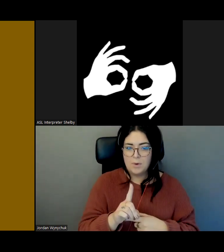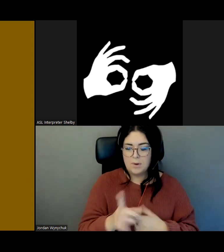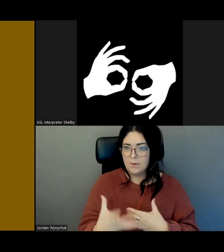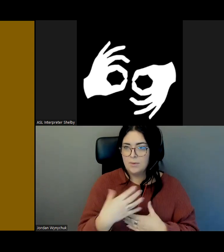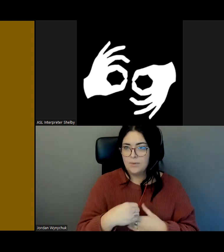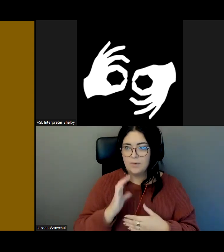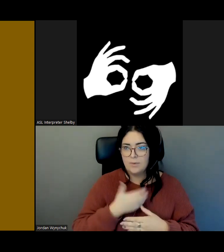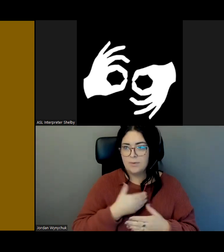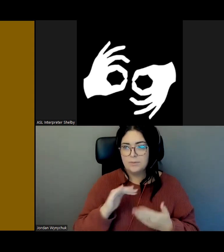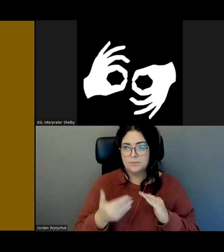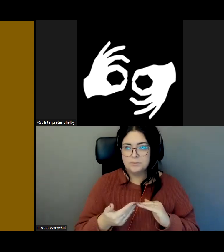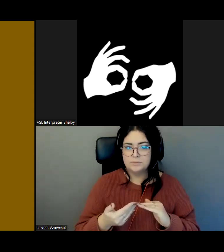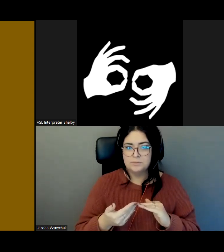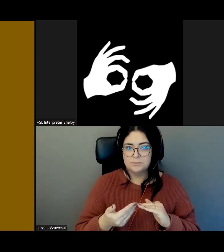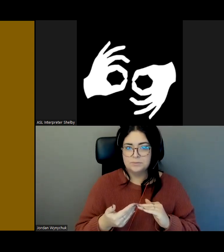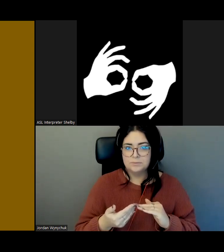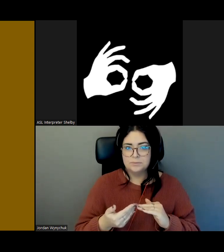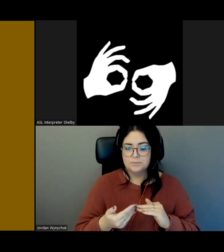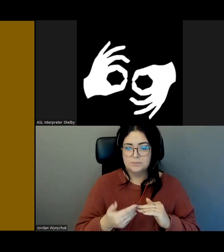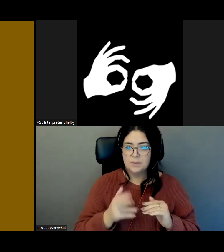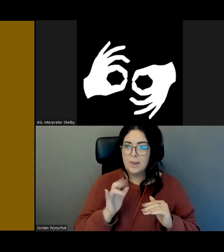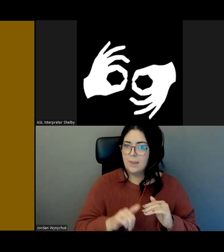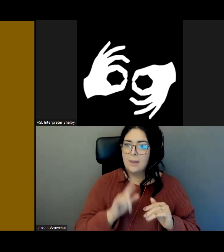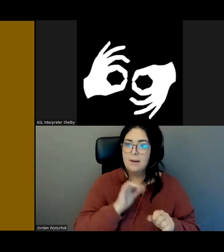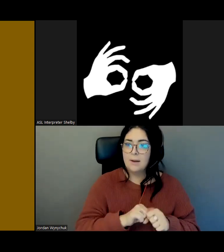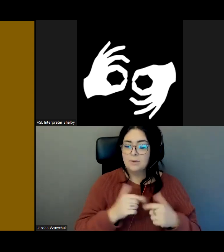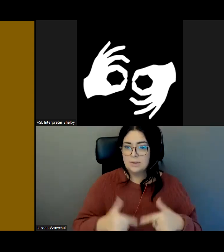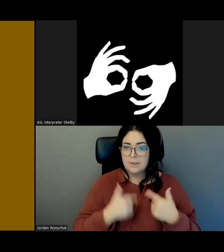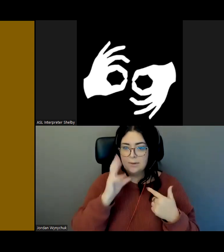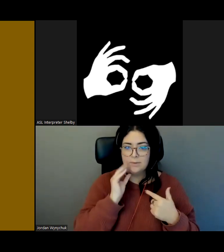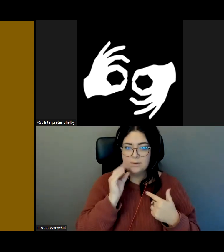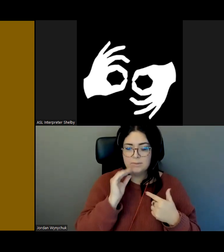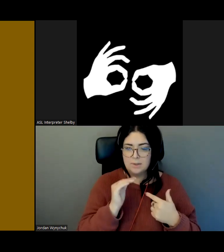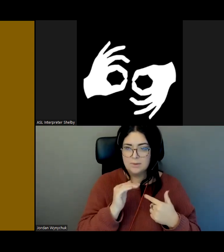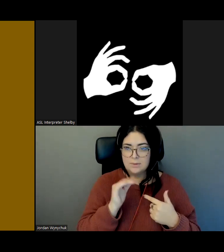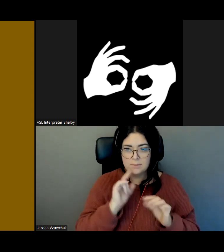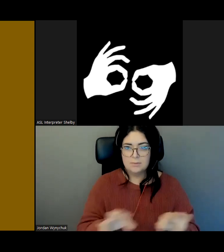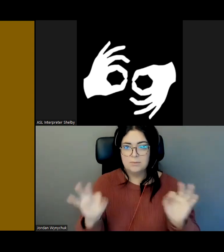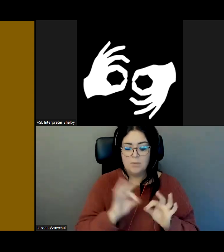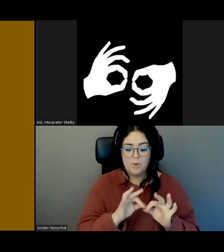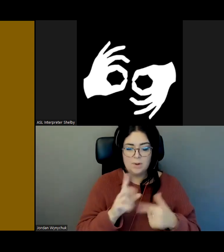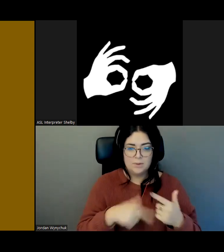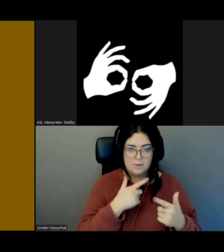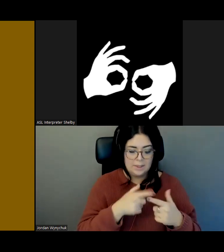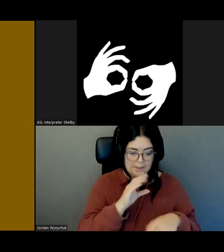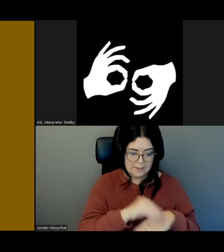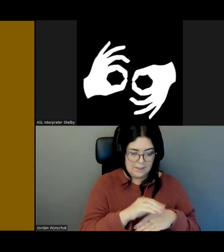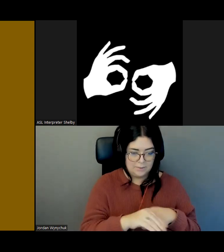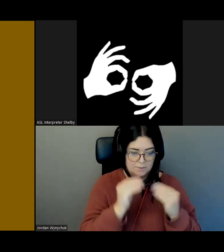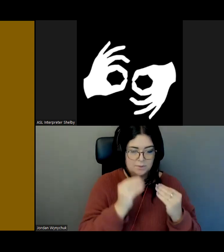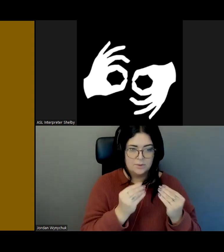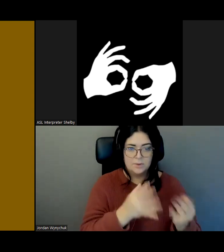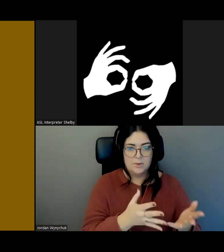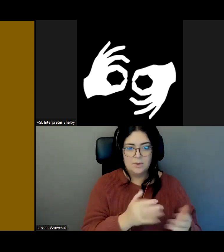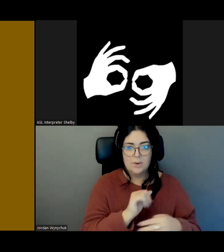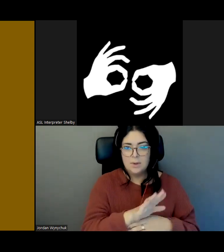community, and we take that lived experience very seriously. So when it comes to the counselors, they not only have